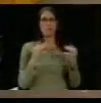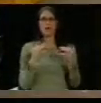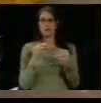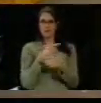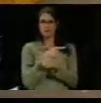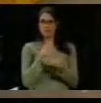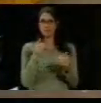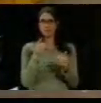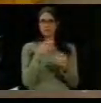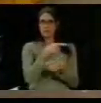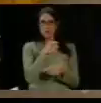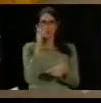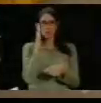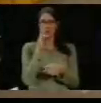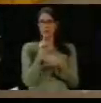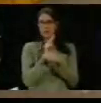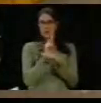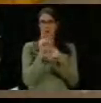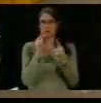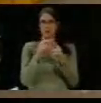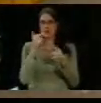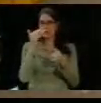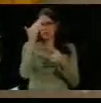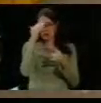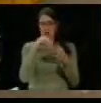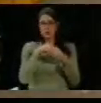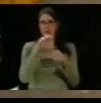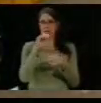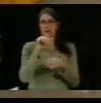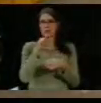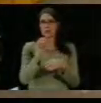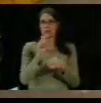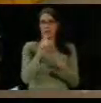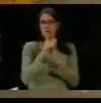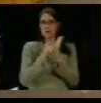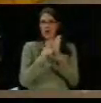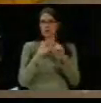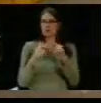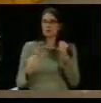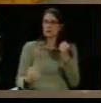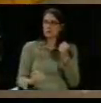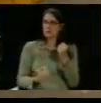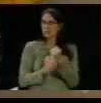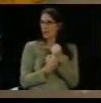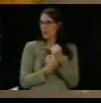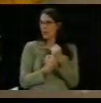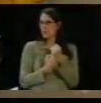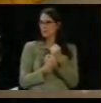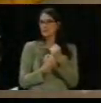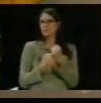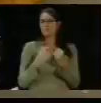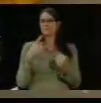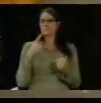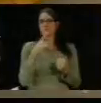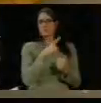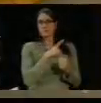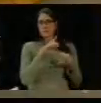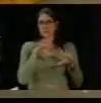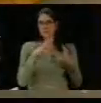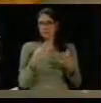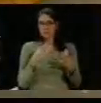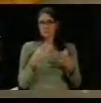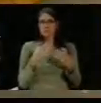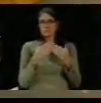are going to use to, and acknowledging case law tends to support the legislative body, as you said,